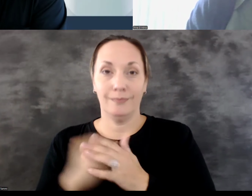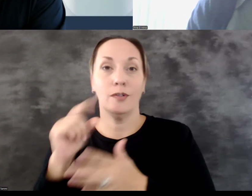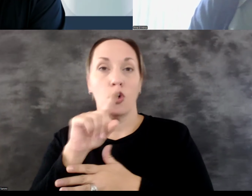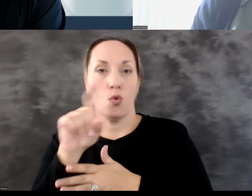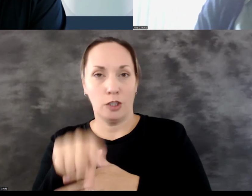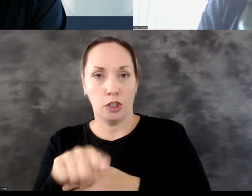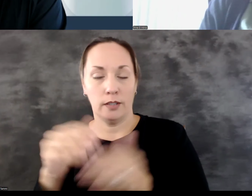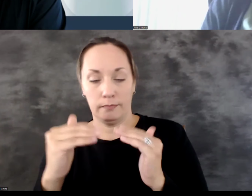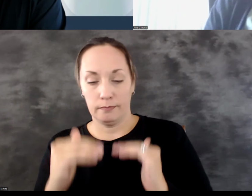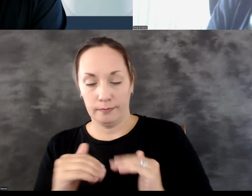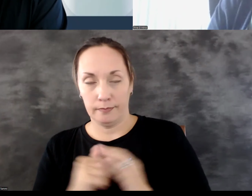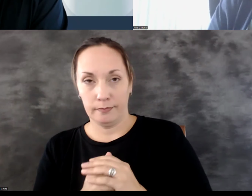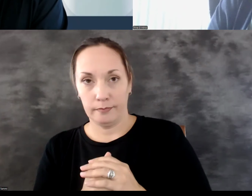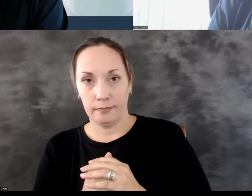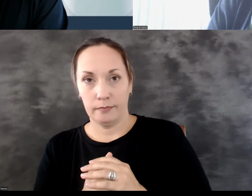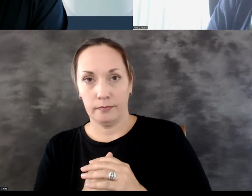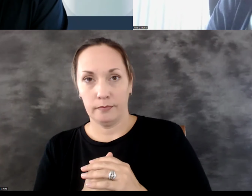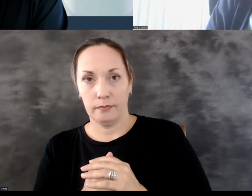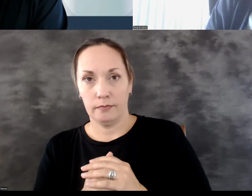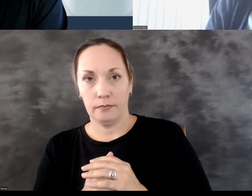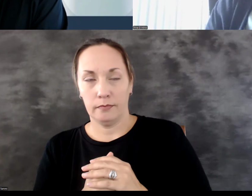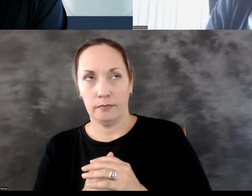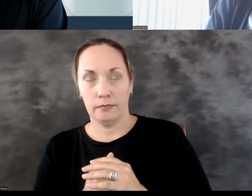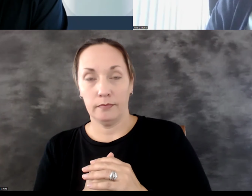question. This is kind of a